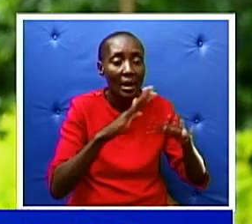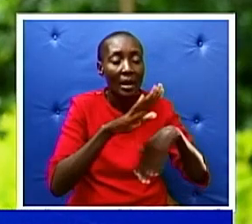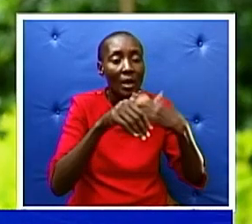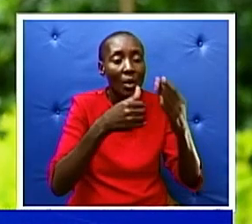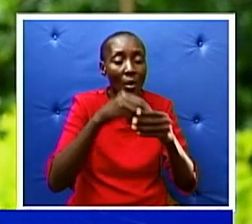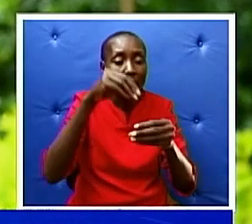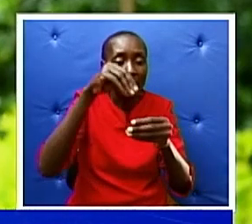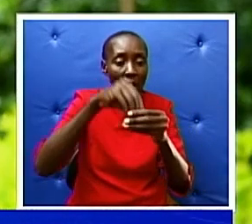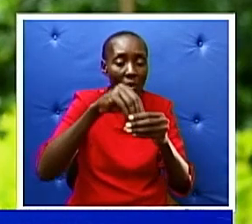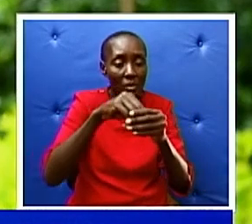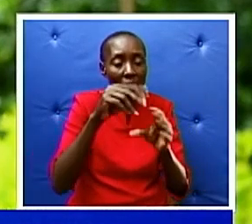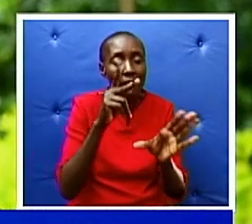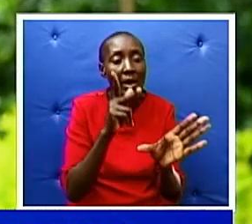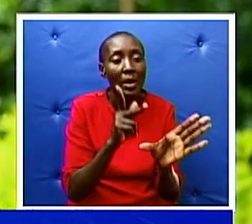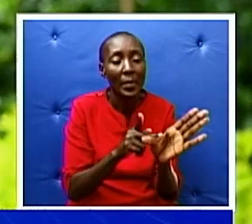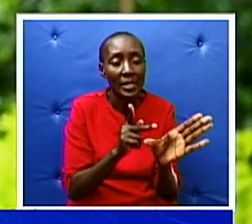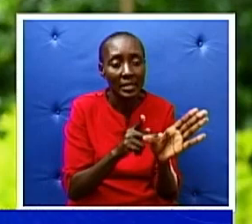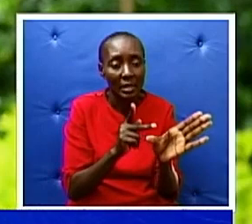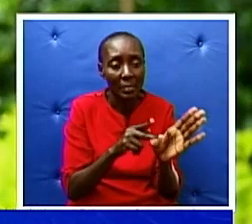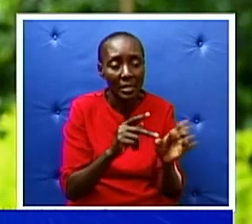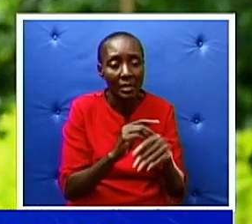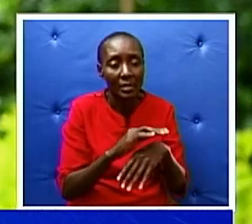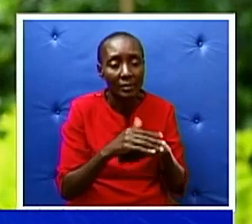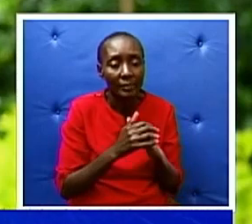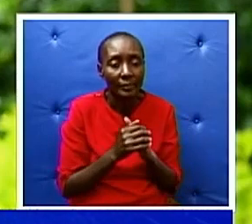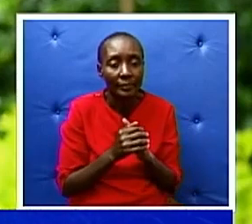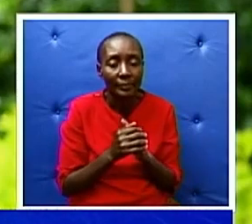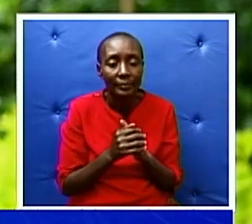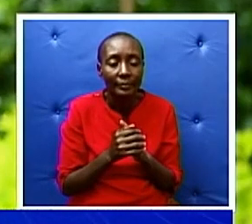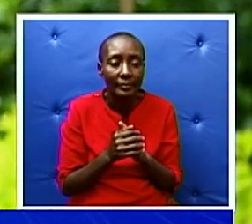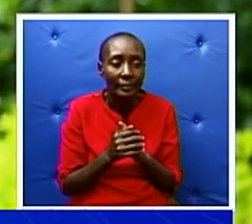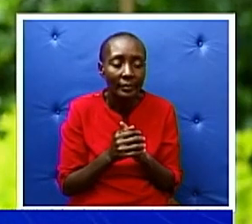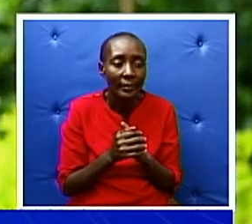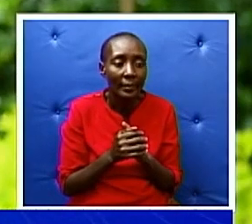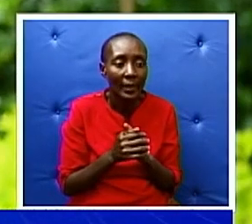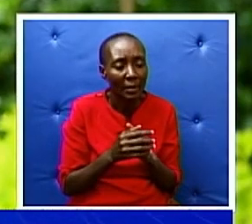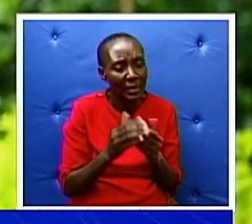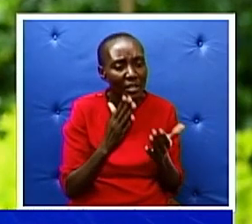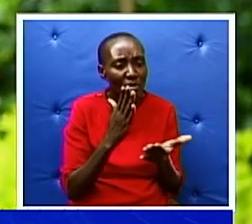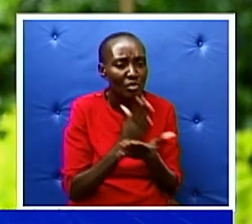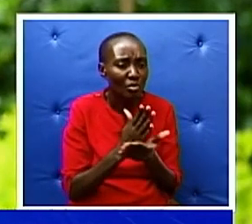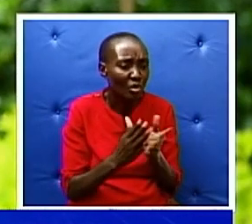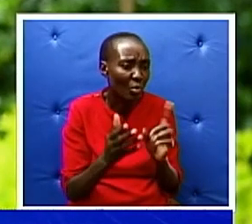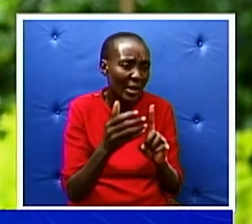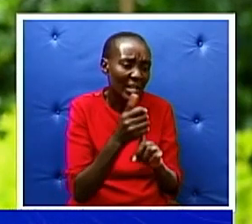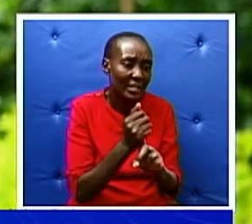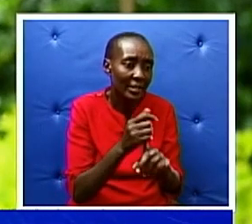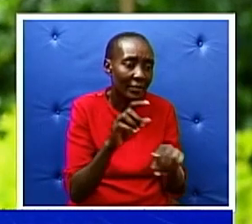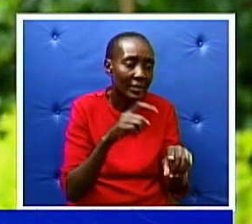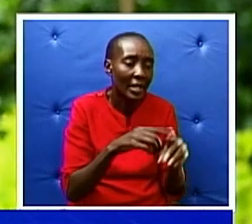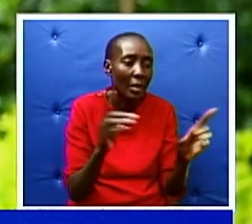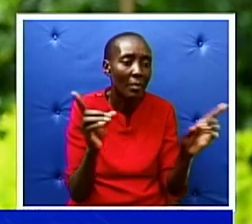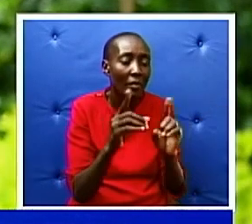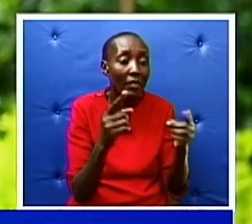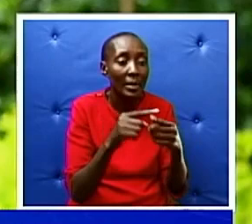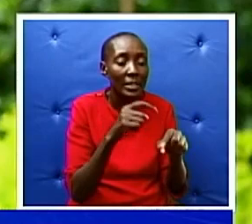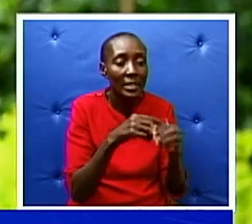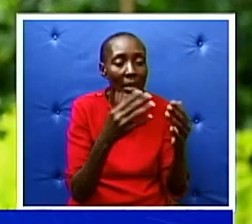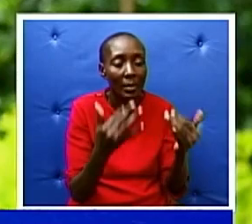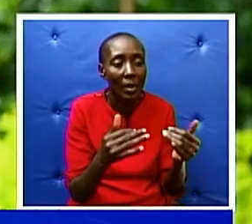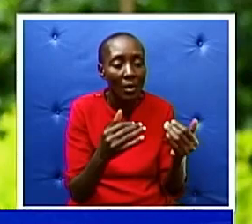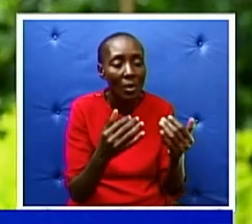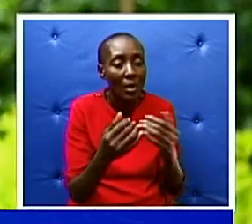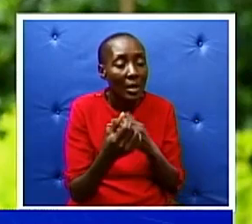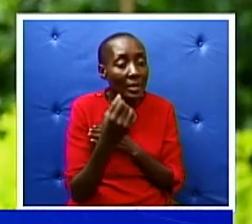is participatory. We've, by and large, had that for a period. It is only now that we start to realize that